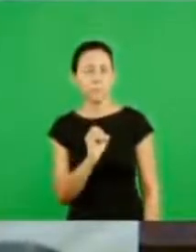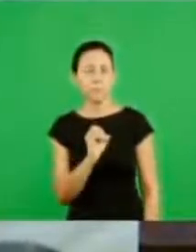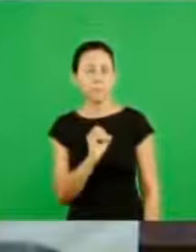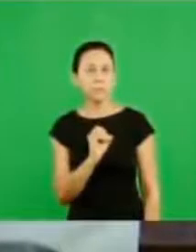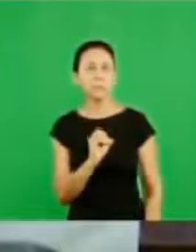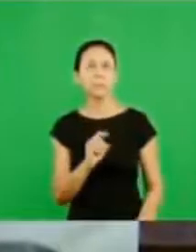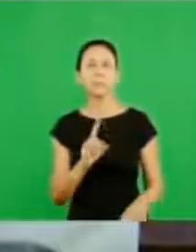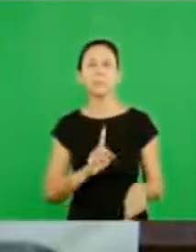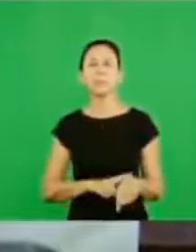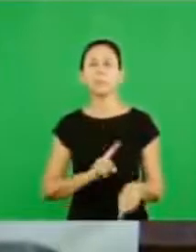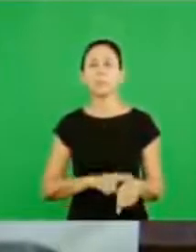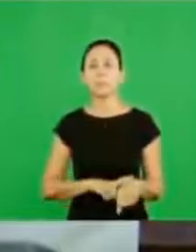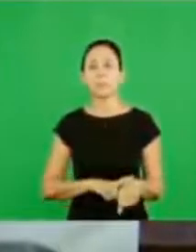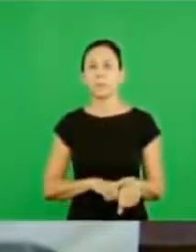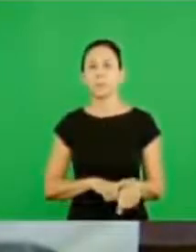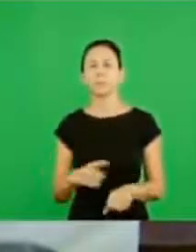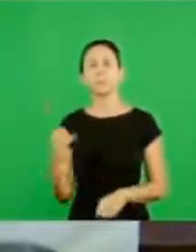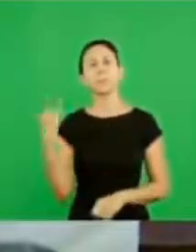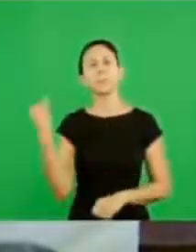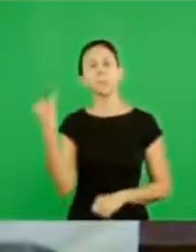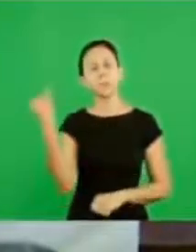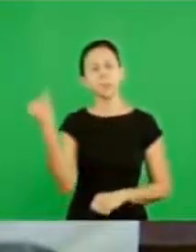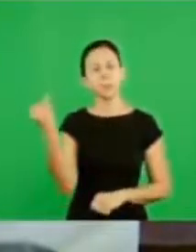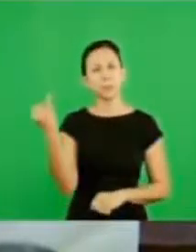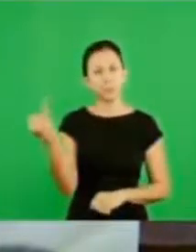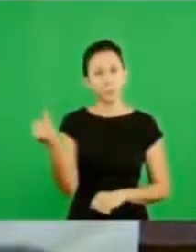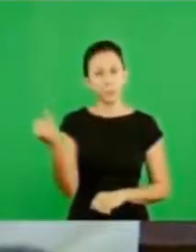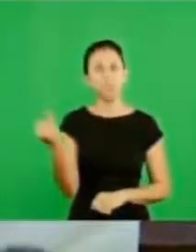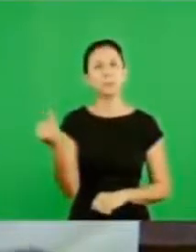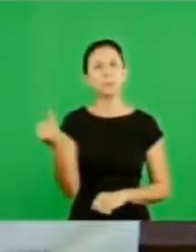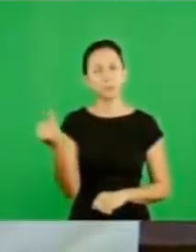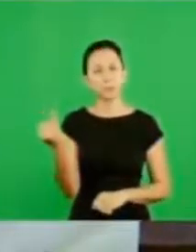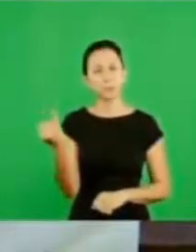a theological, ideological discussion or dispute.